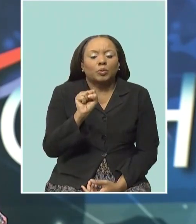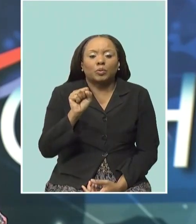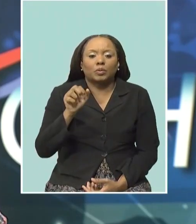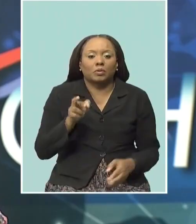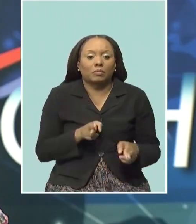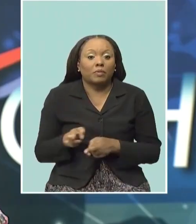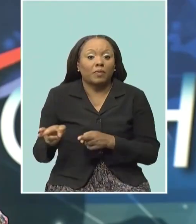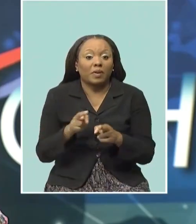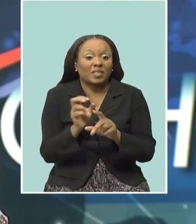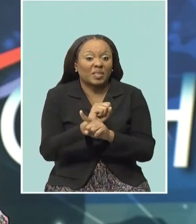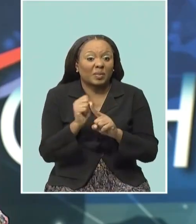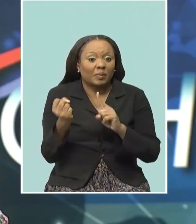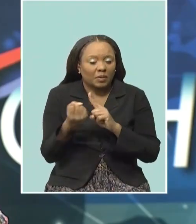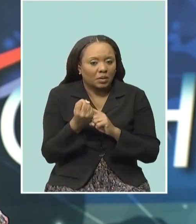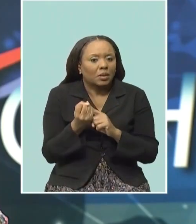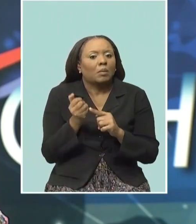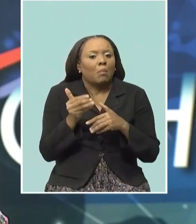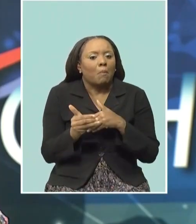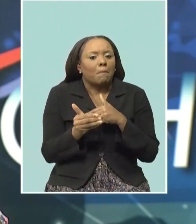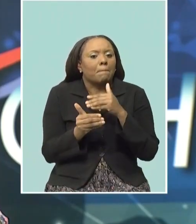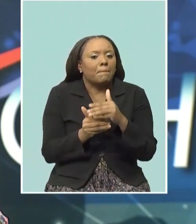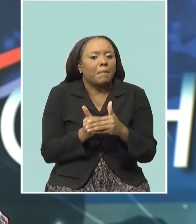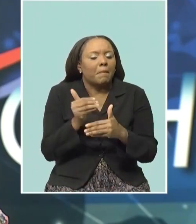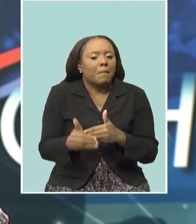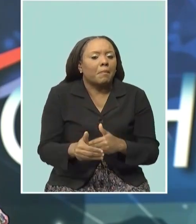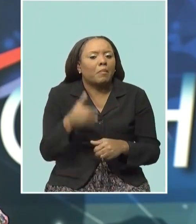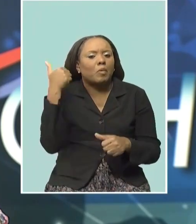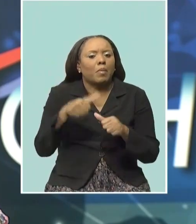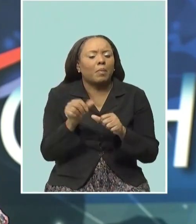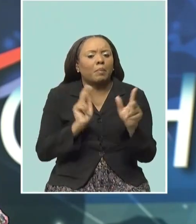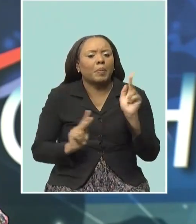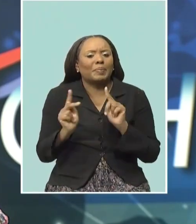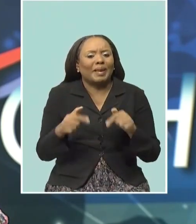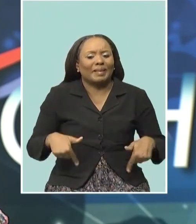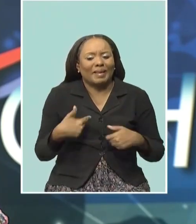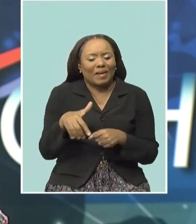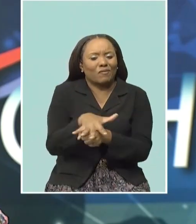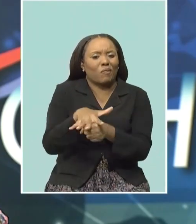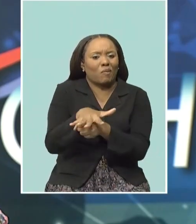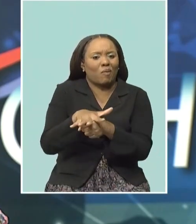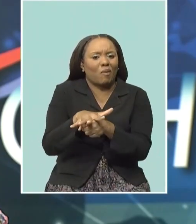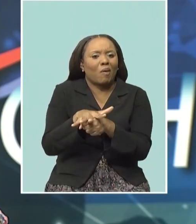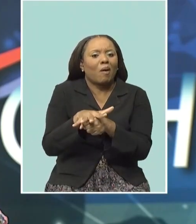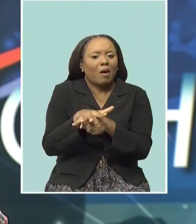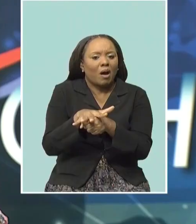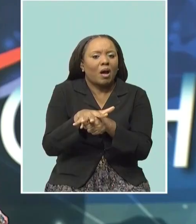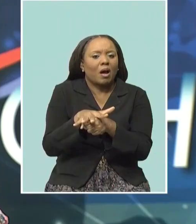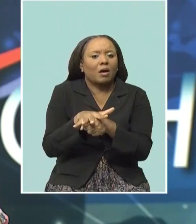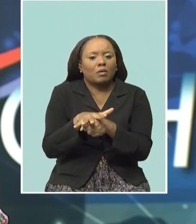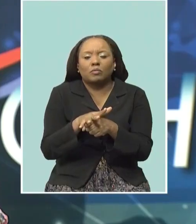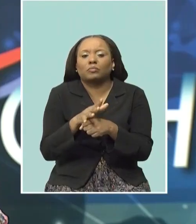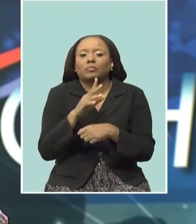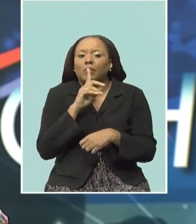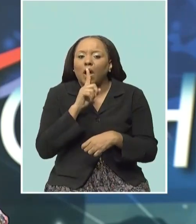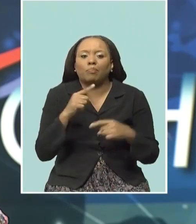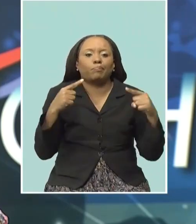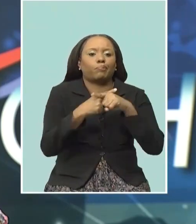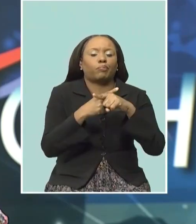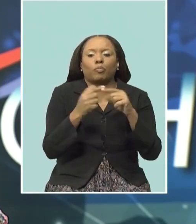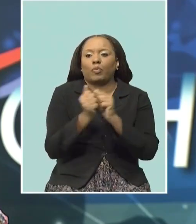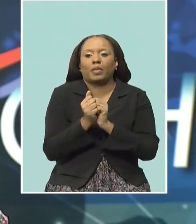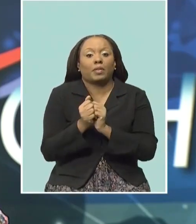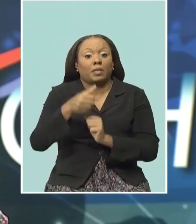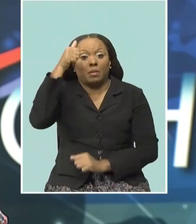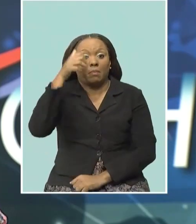St. Joseph, first raised by residents 2 months ago after construction by a developer sparked concerns. That's the word from